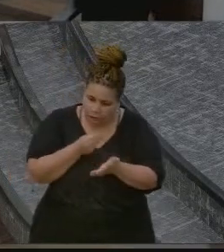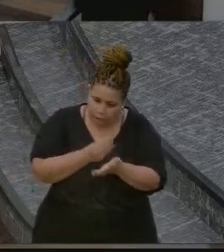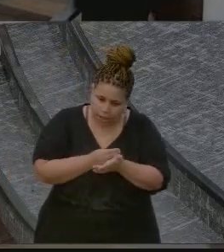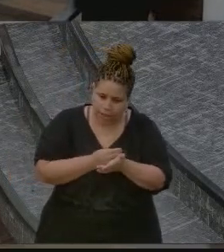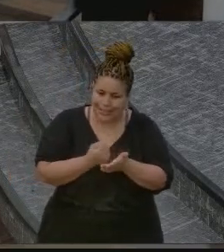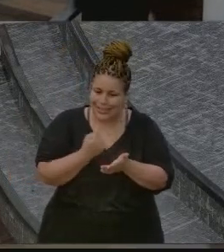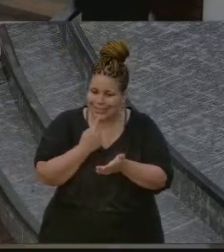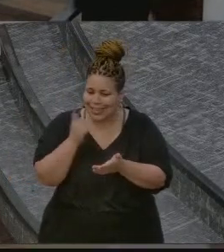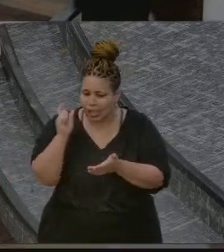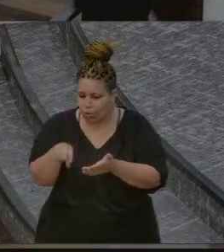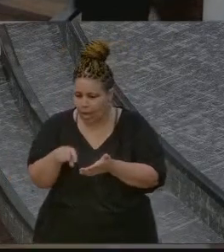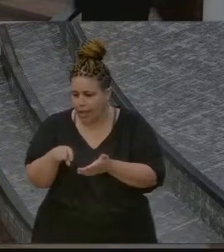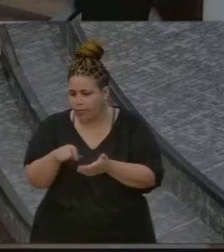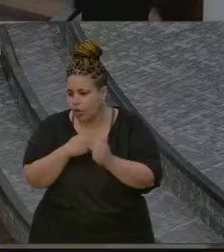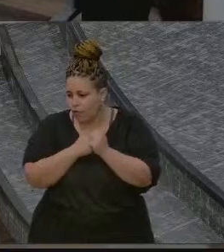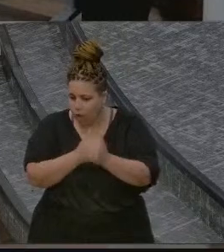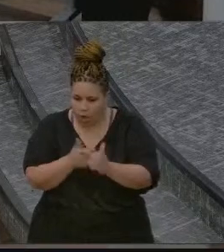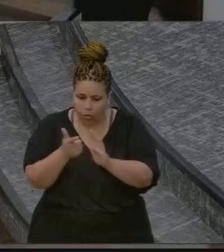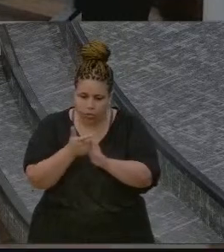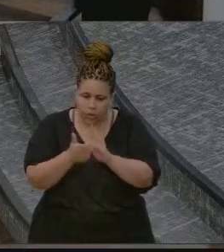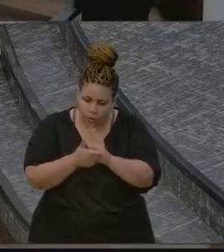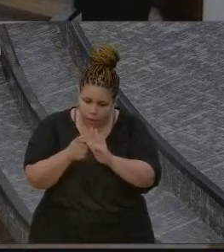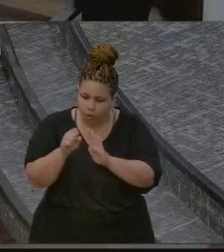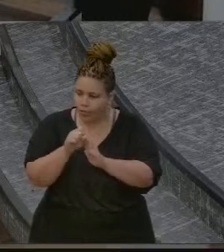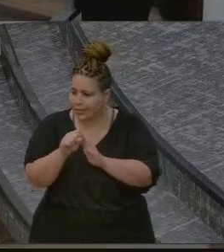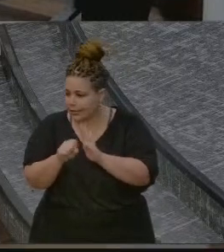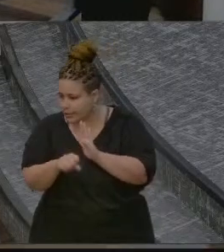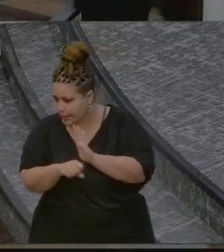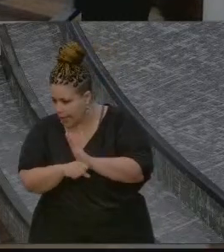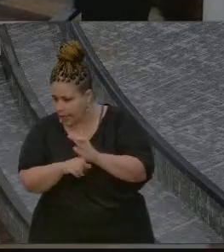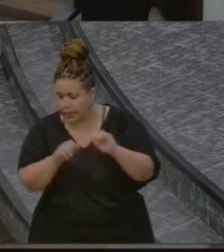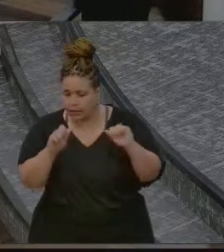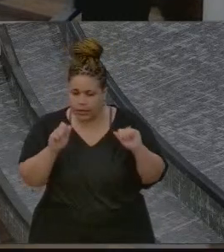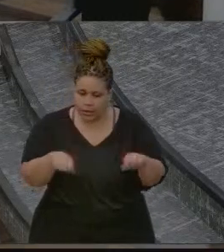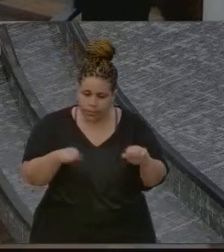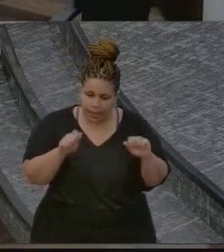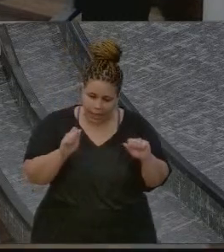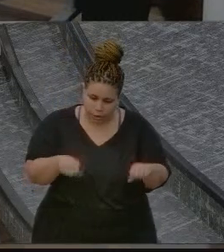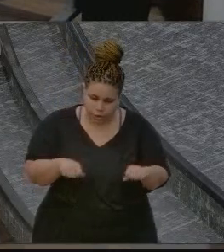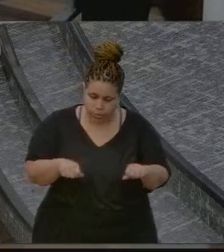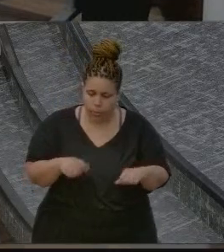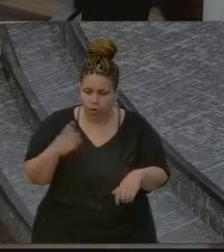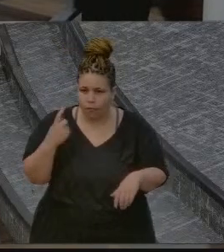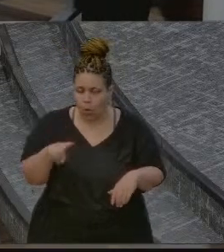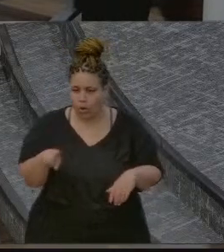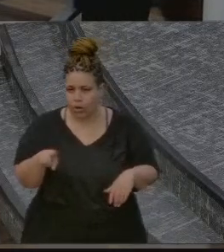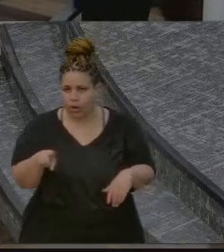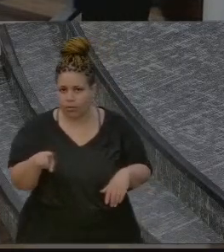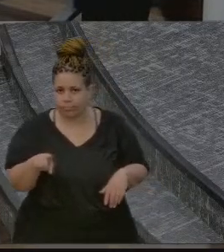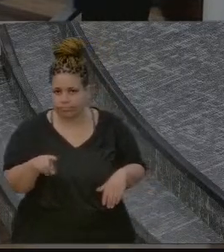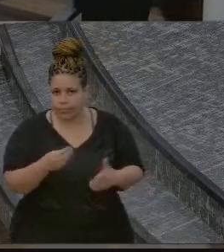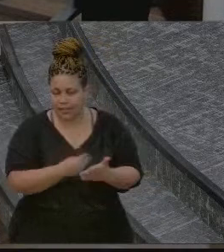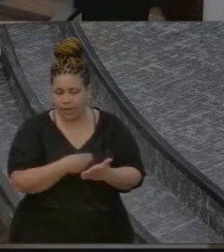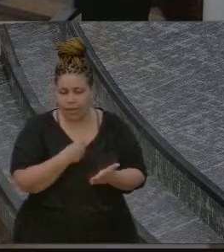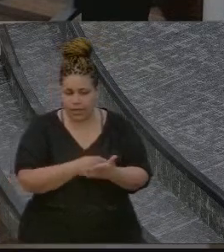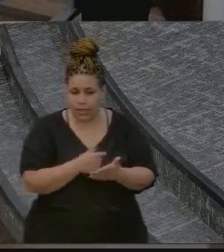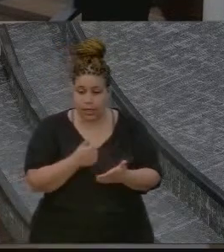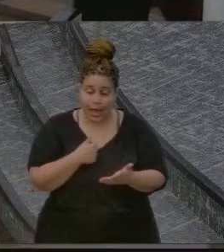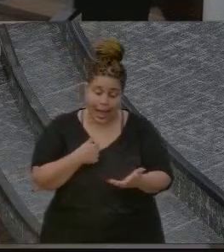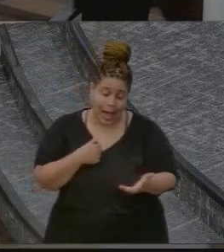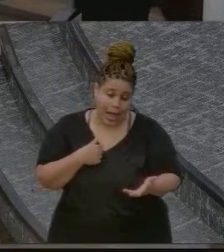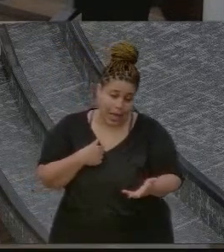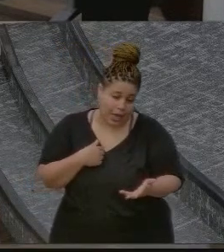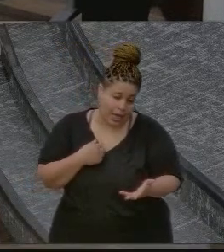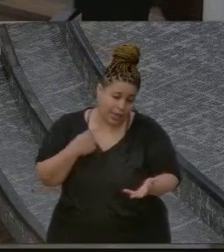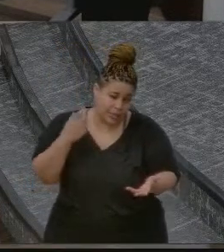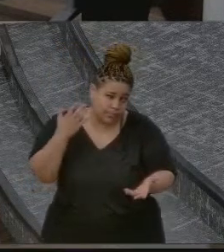to be in compliance generally with the laws of the state to be eligible for that funding. So I would speculate that withholding of funding